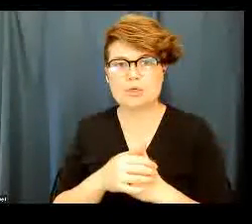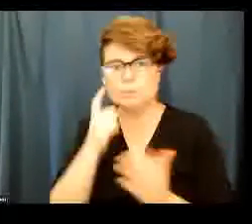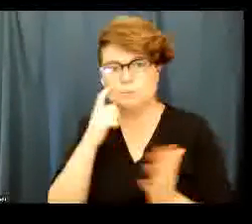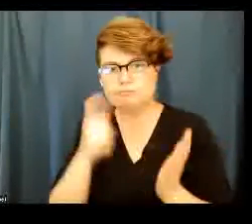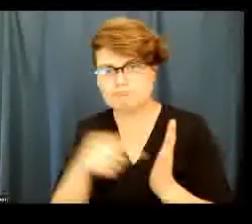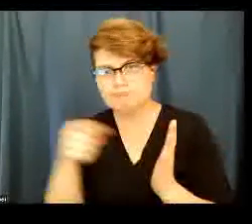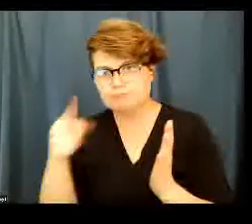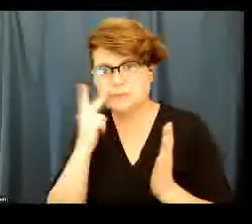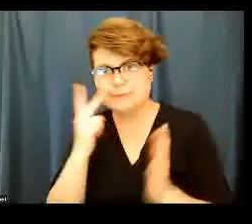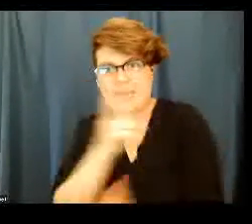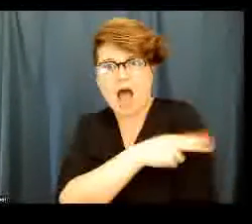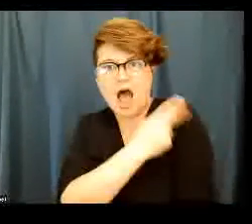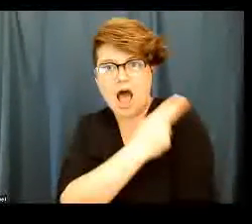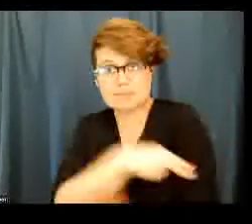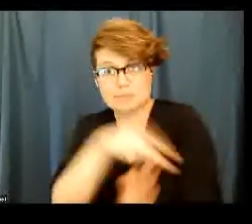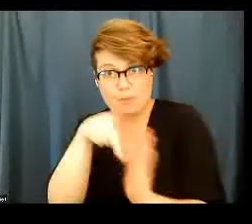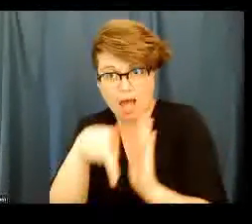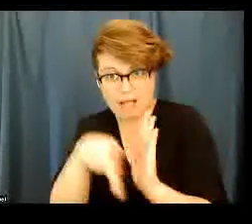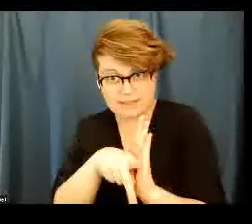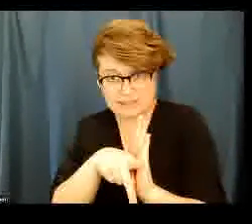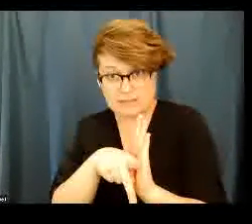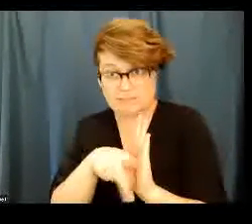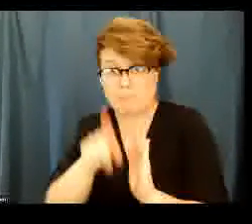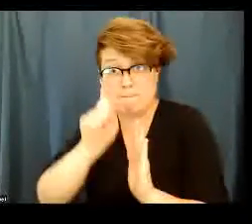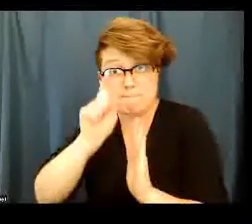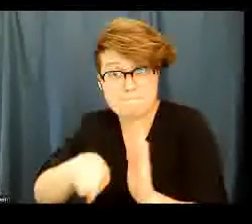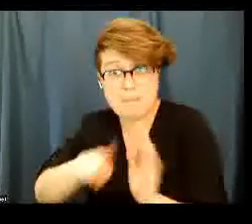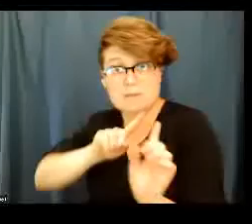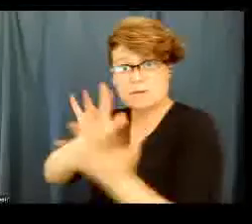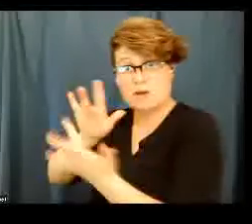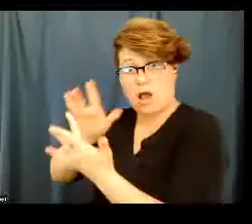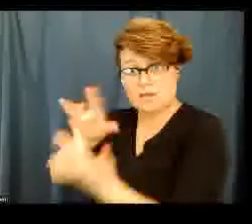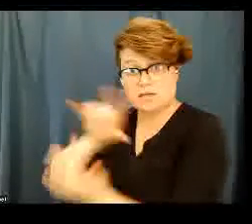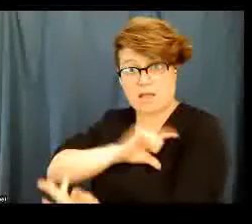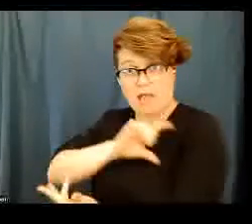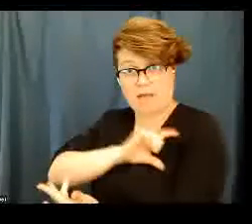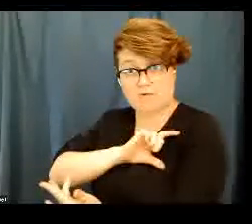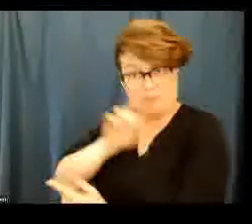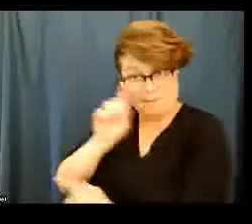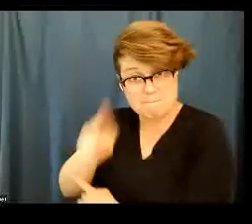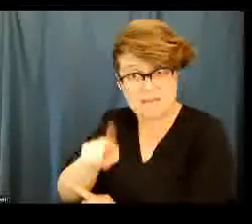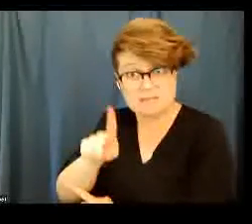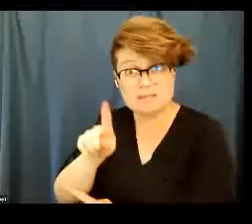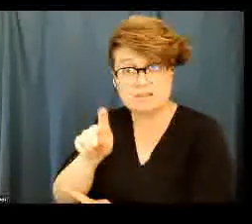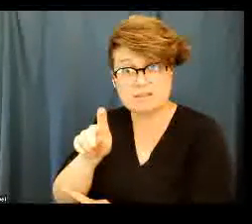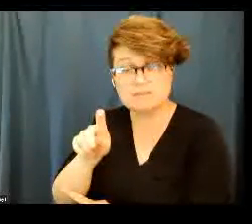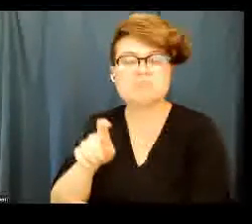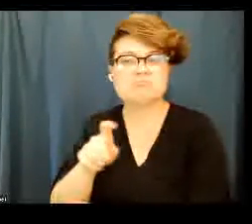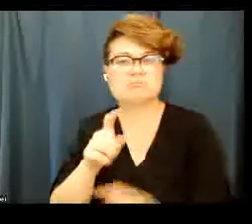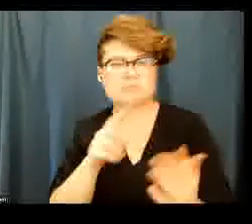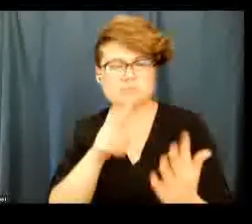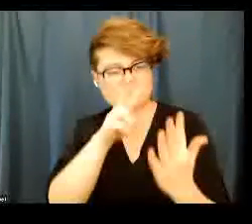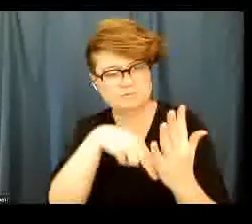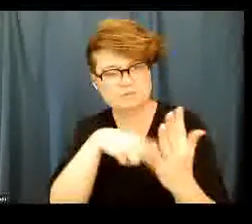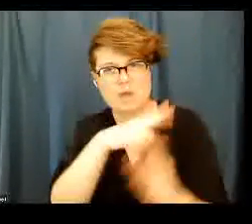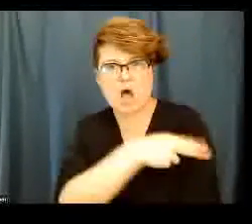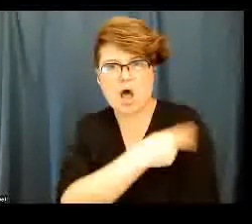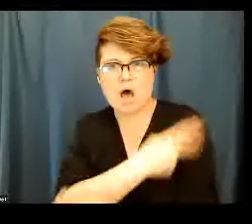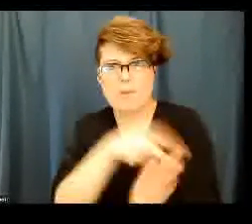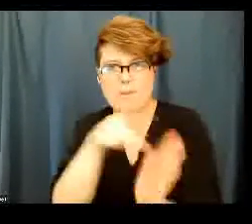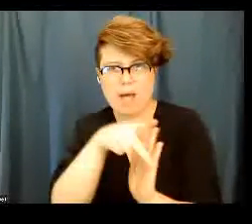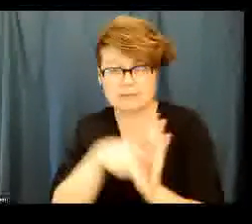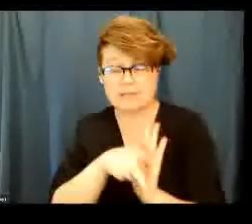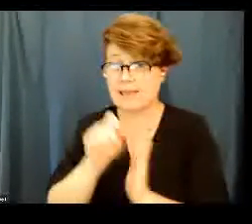to see if we do need to contact law enforcement, right? So if we need to contact